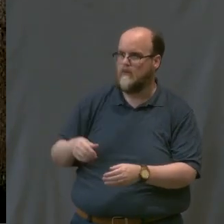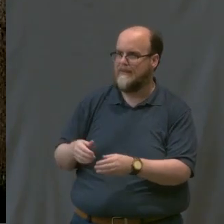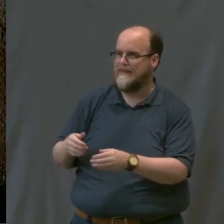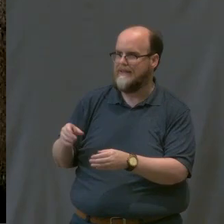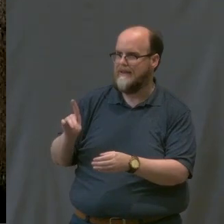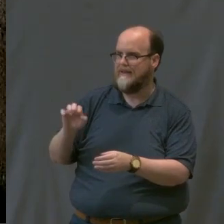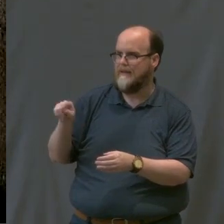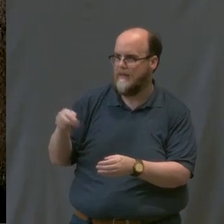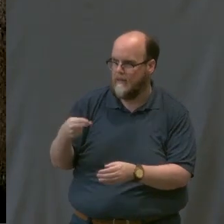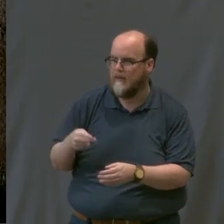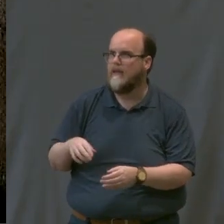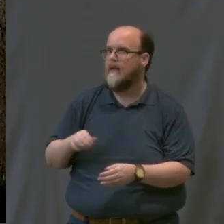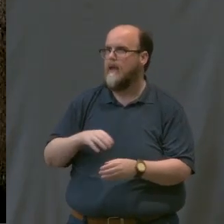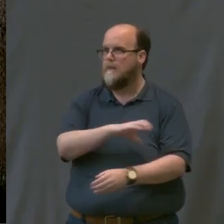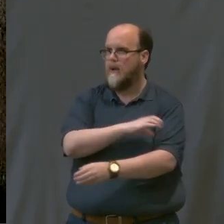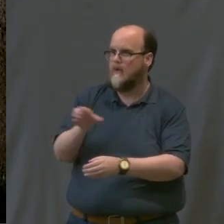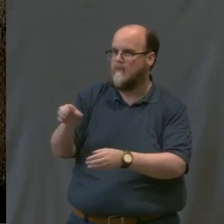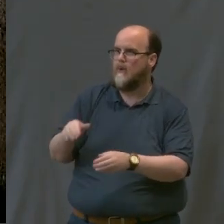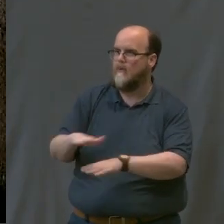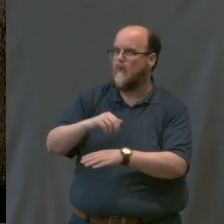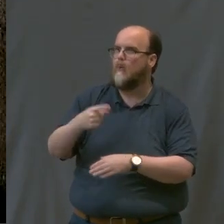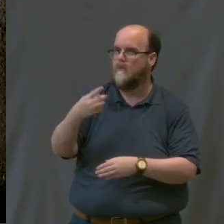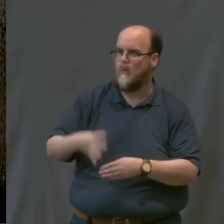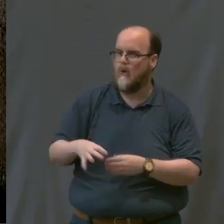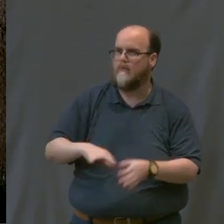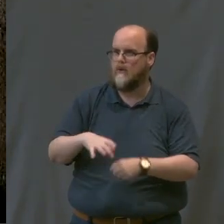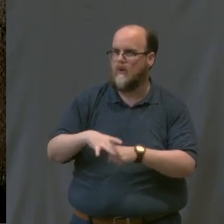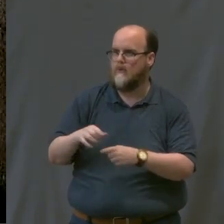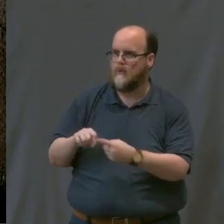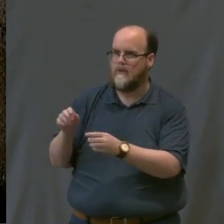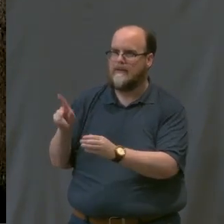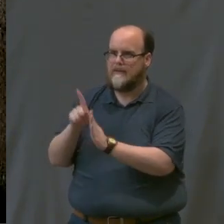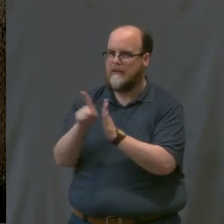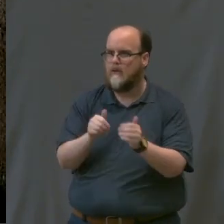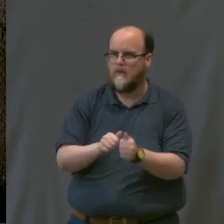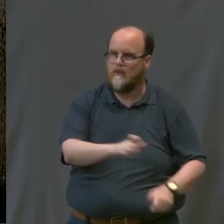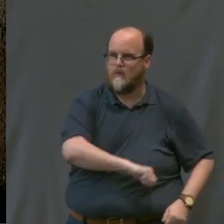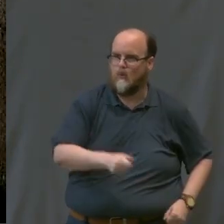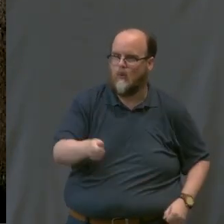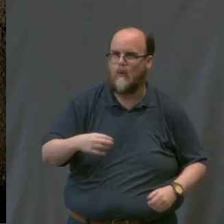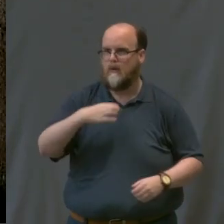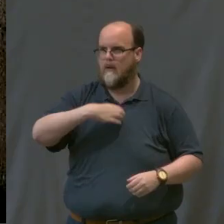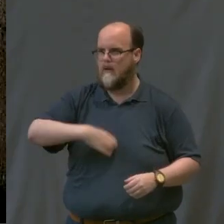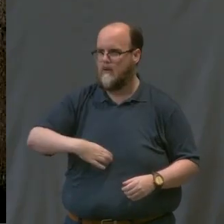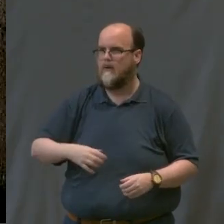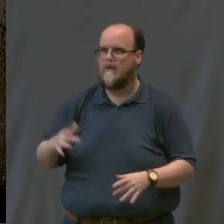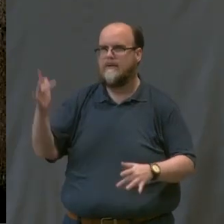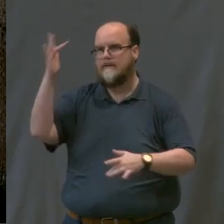to them over a fourth of the earth to kill with sword, with hunger, with death,